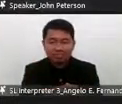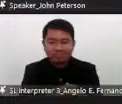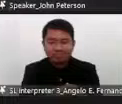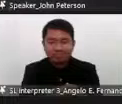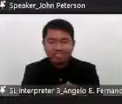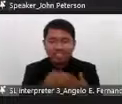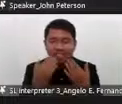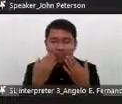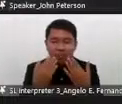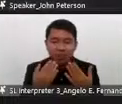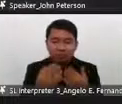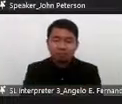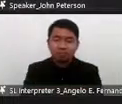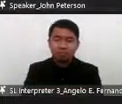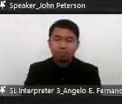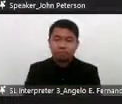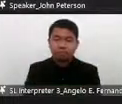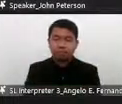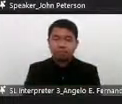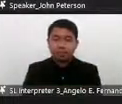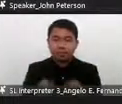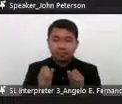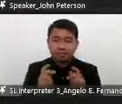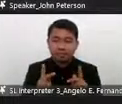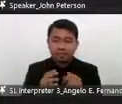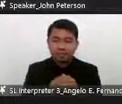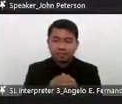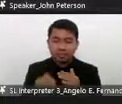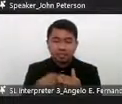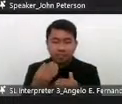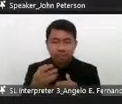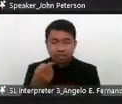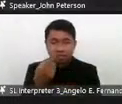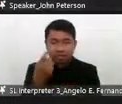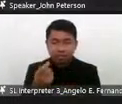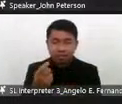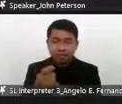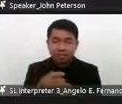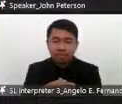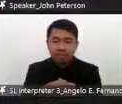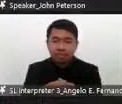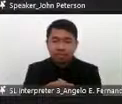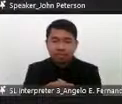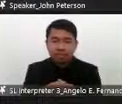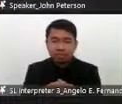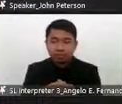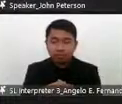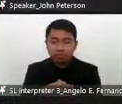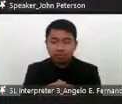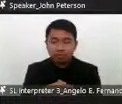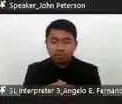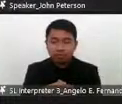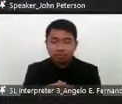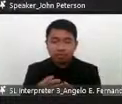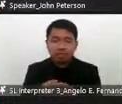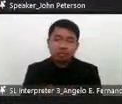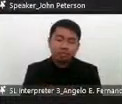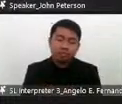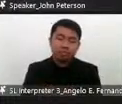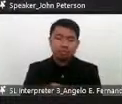Thank you. Okay. So our next question, this was sent through